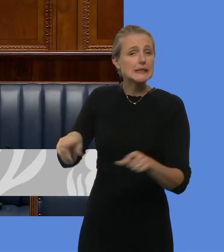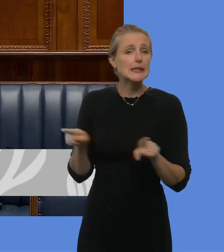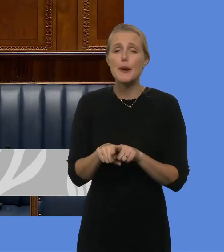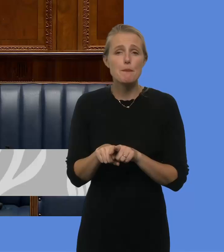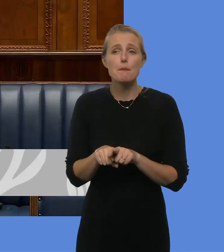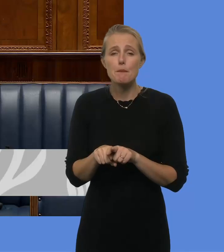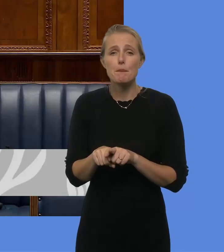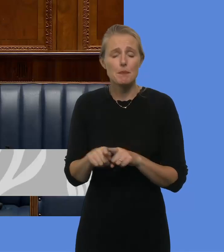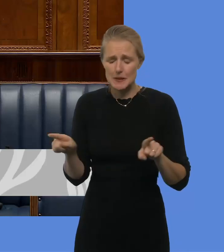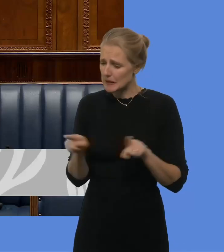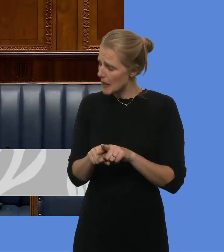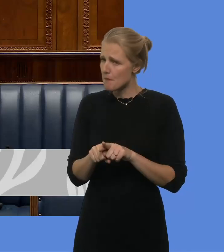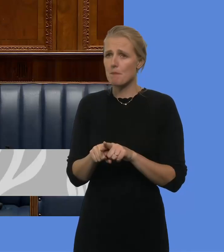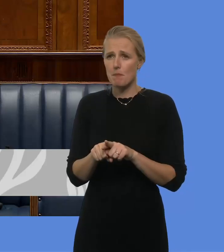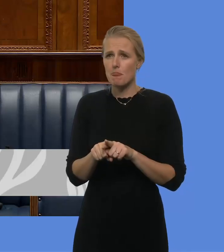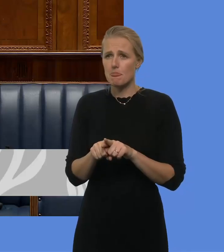And